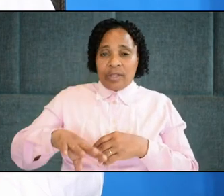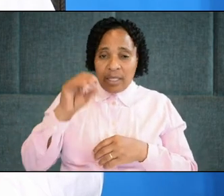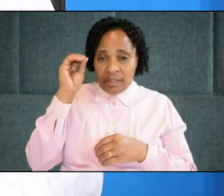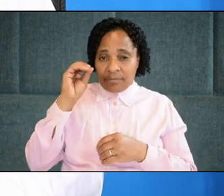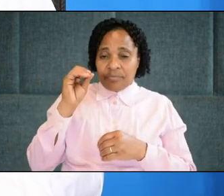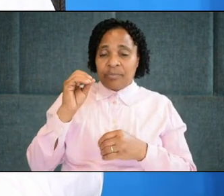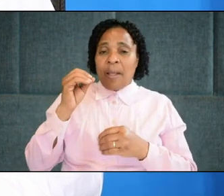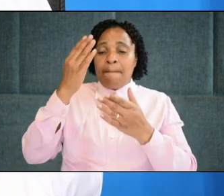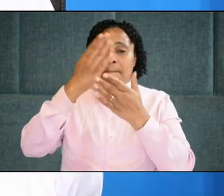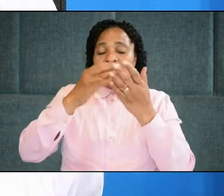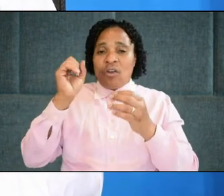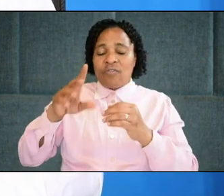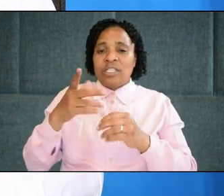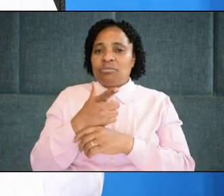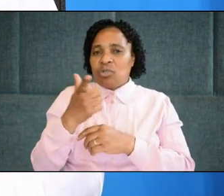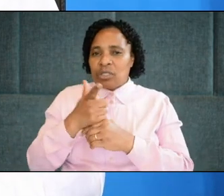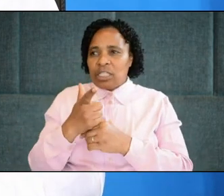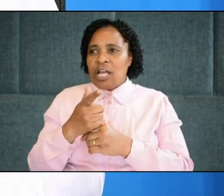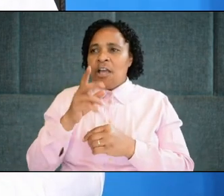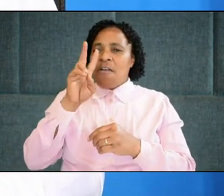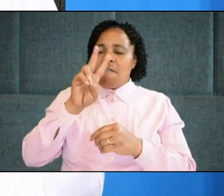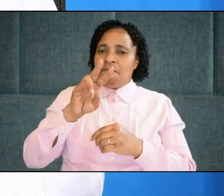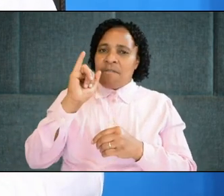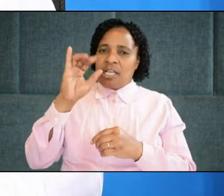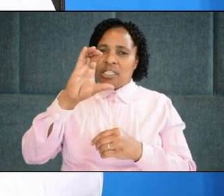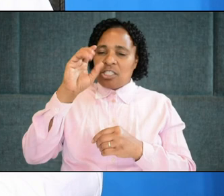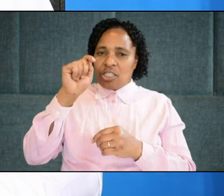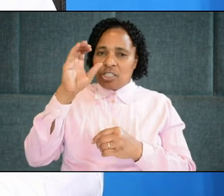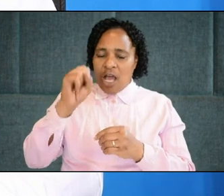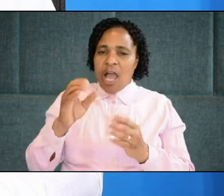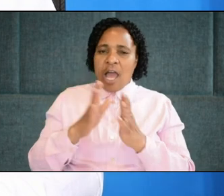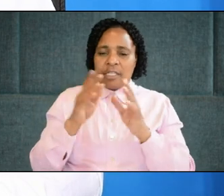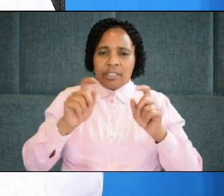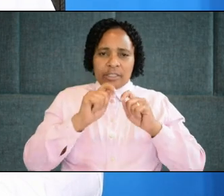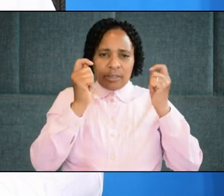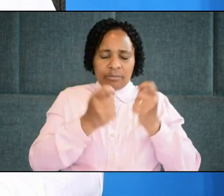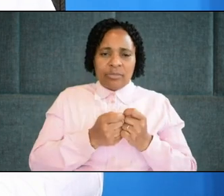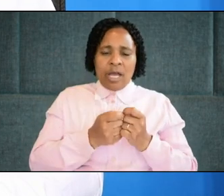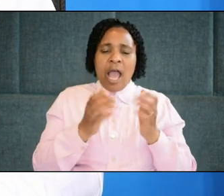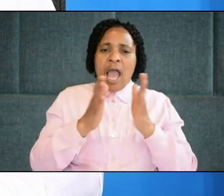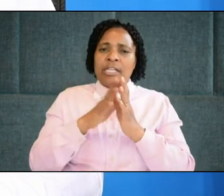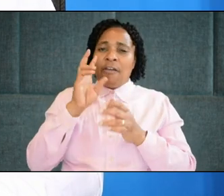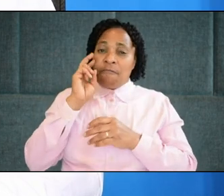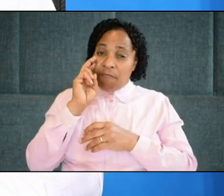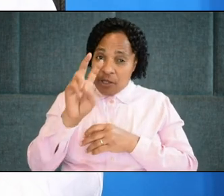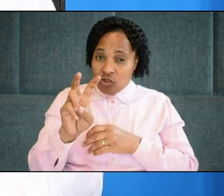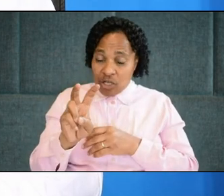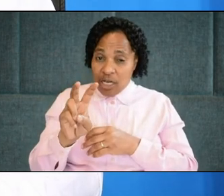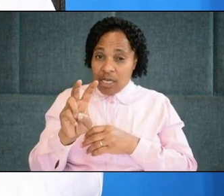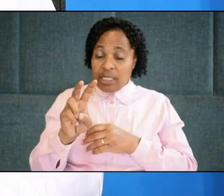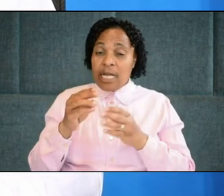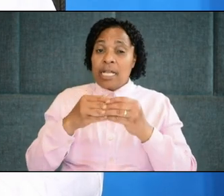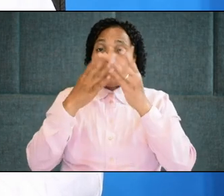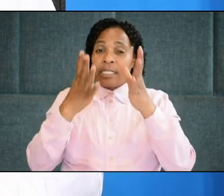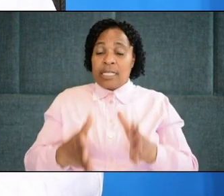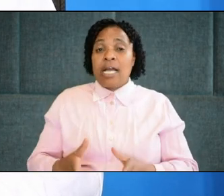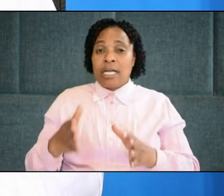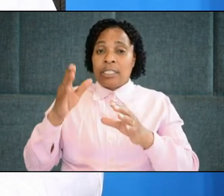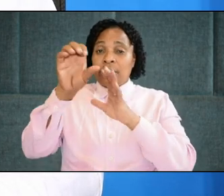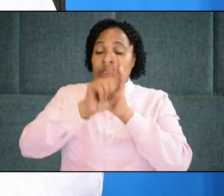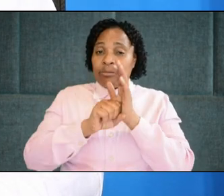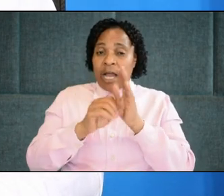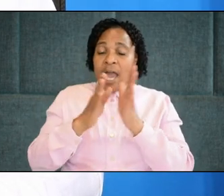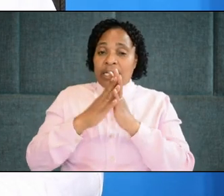this production, Victor and his team, and the visionary leadership of Teacher Joanne and the teens